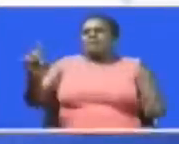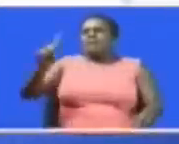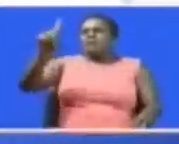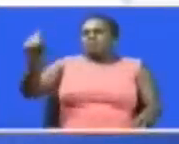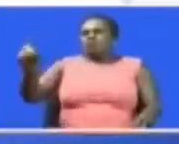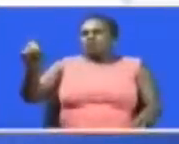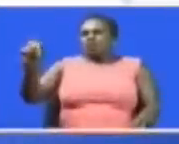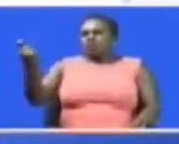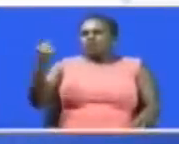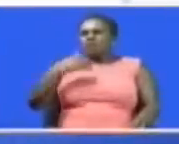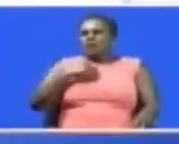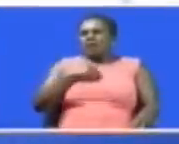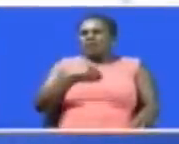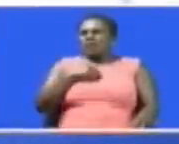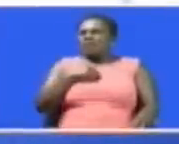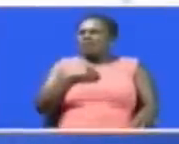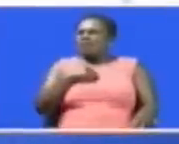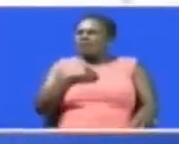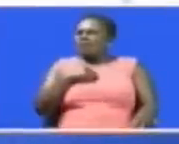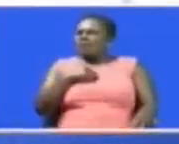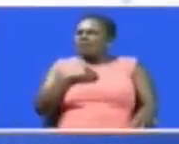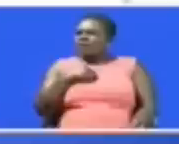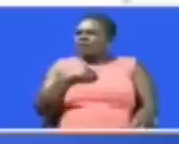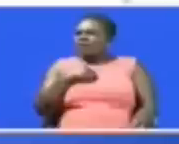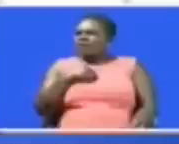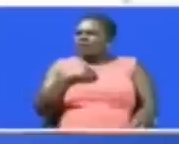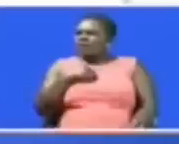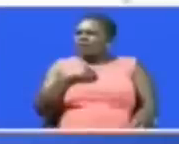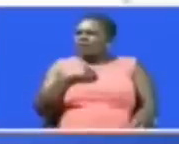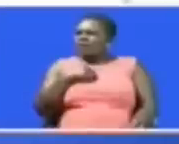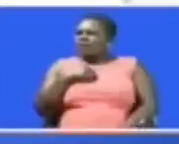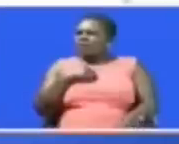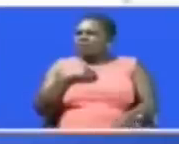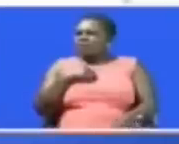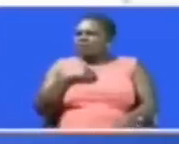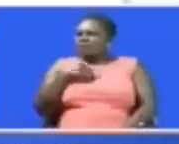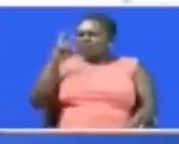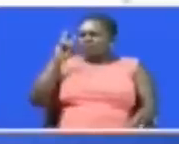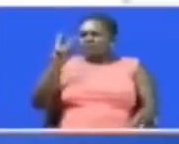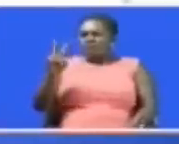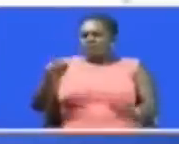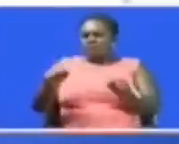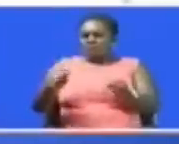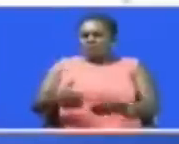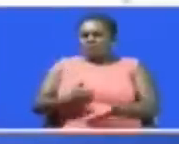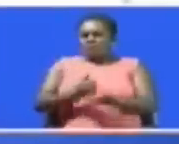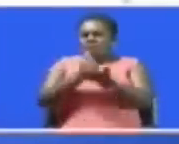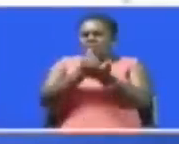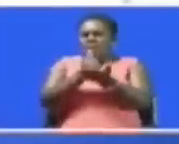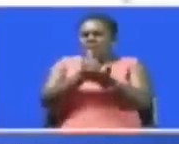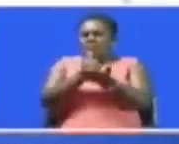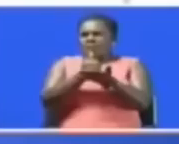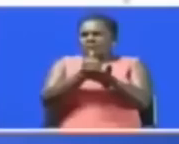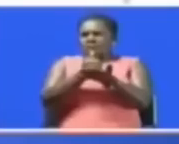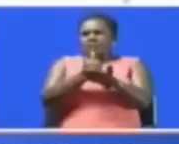question whether in Kenya we have an ethos, do we have, you know, some kind of worldview that is going to guide us